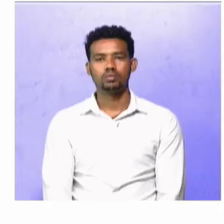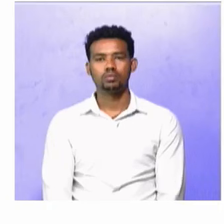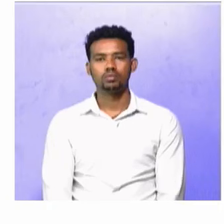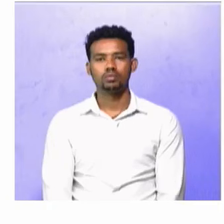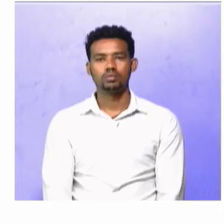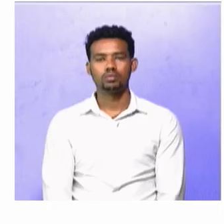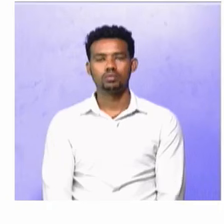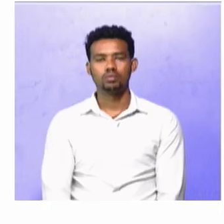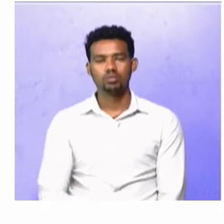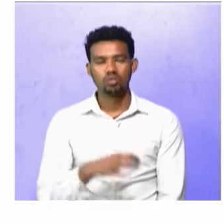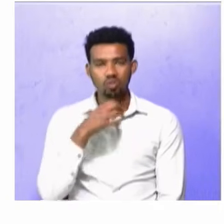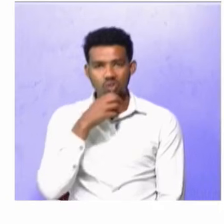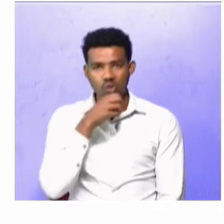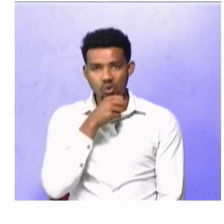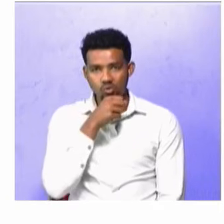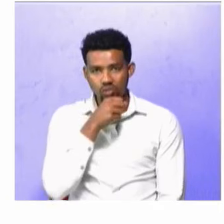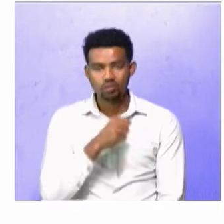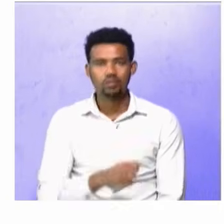old.